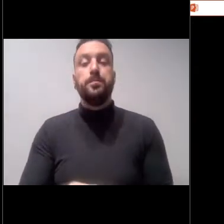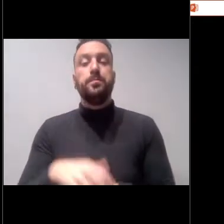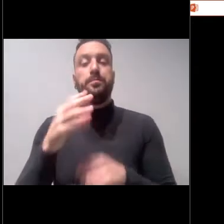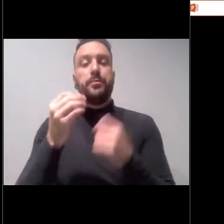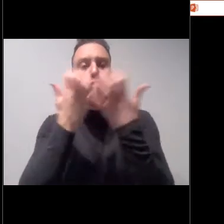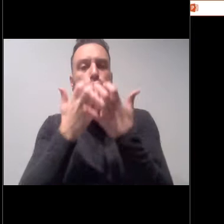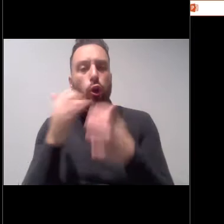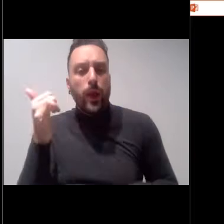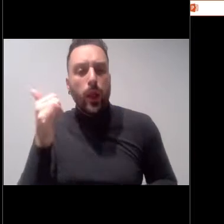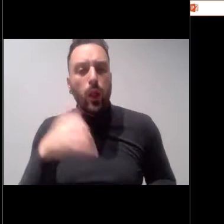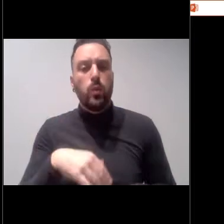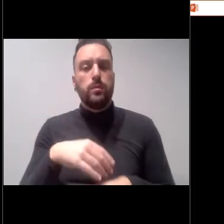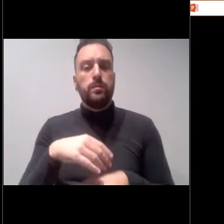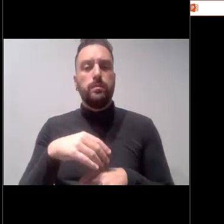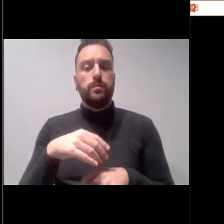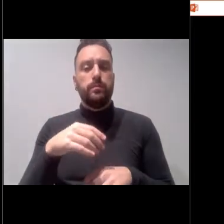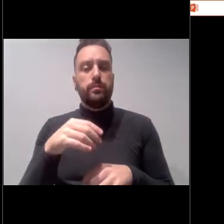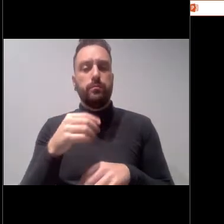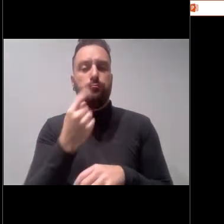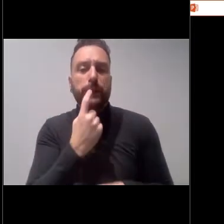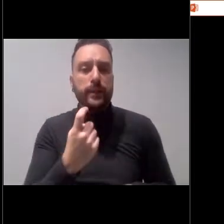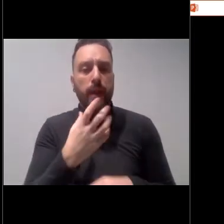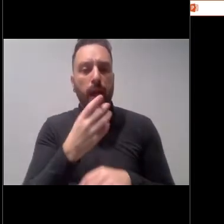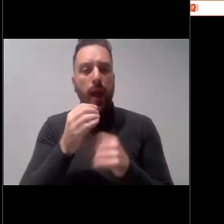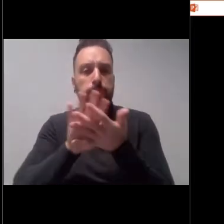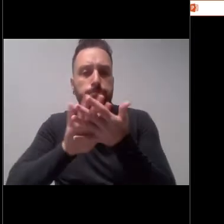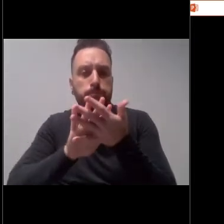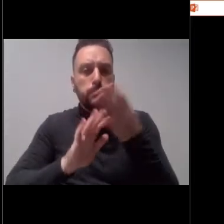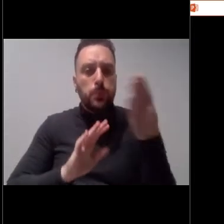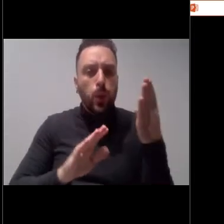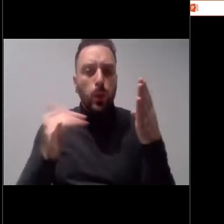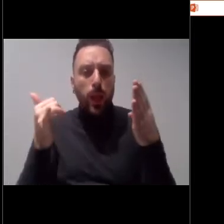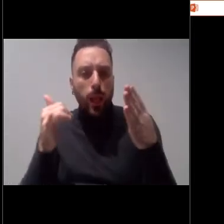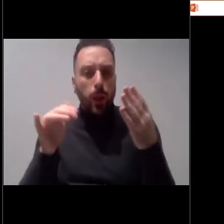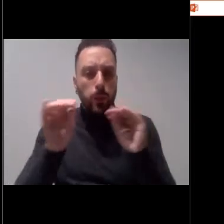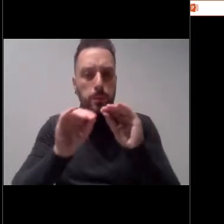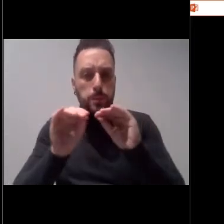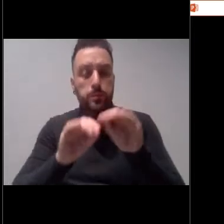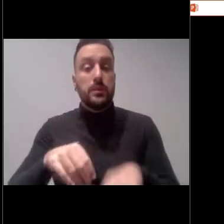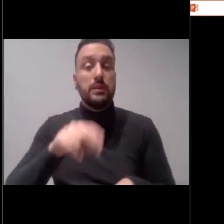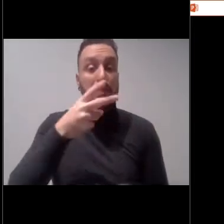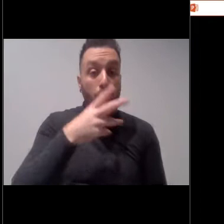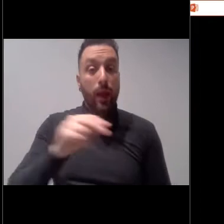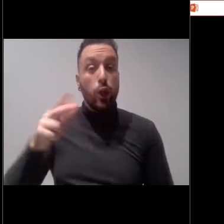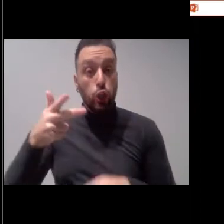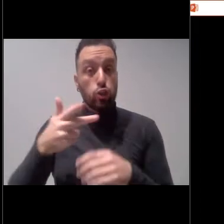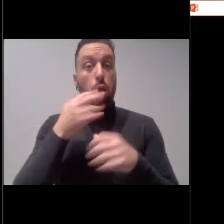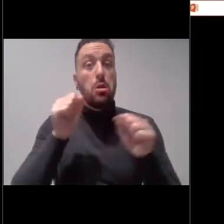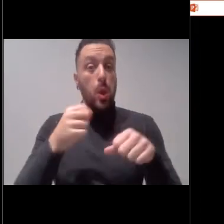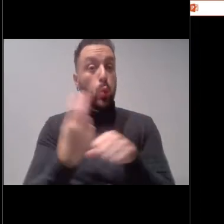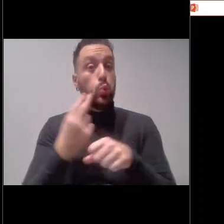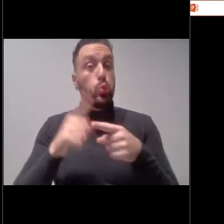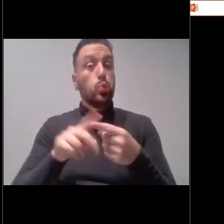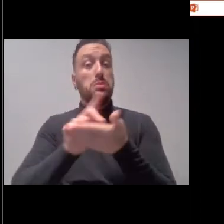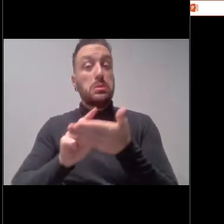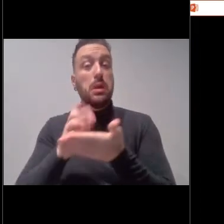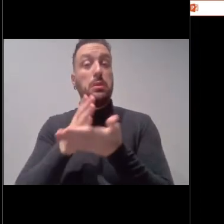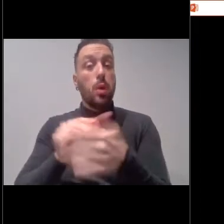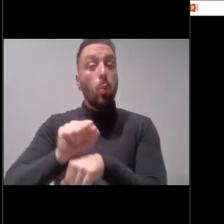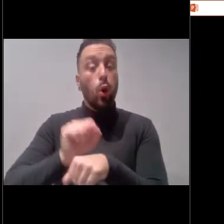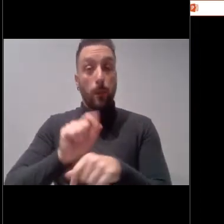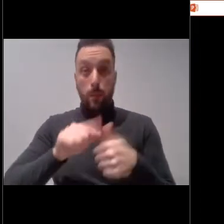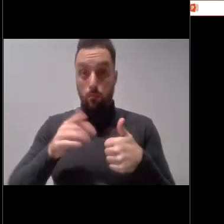red and a blend of blue and yellow. Our secondary and tertiary colors can be used in design work, but again, that primary